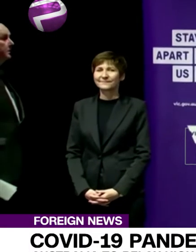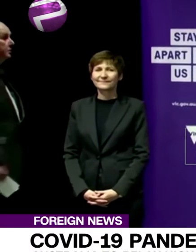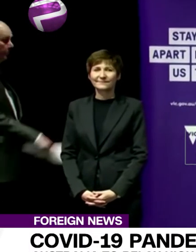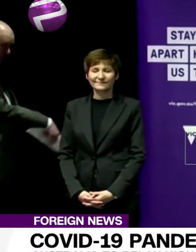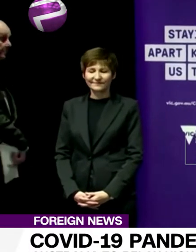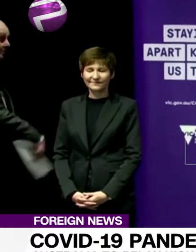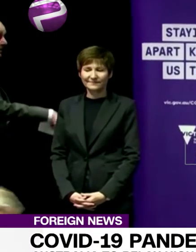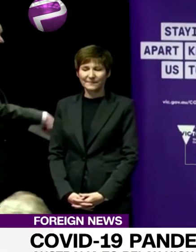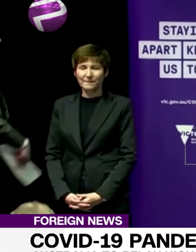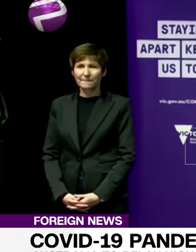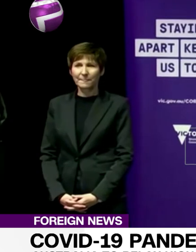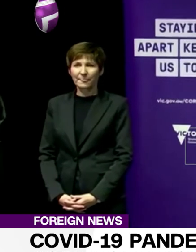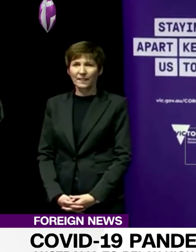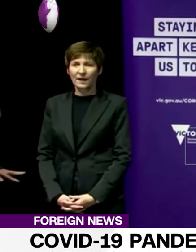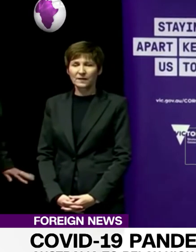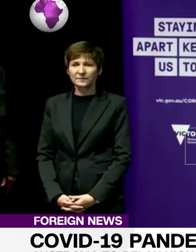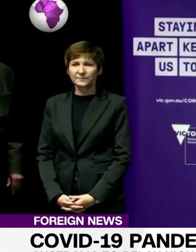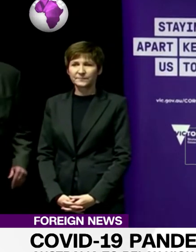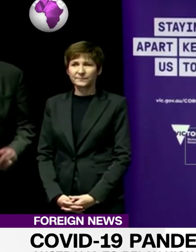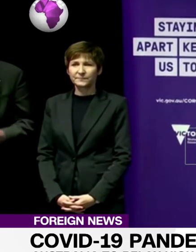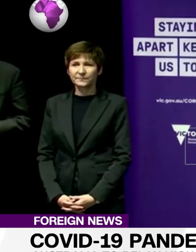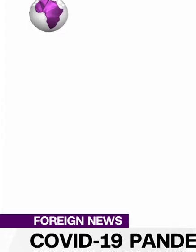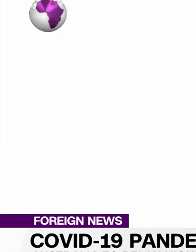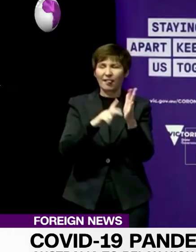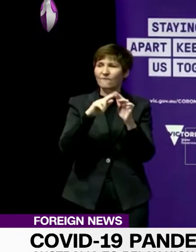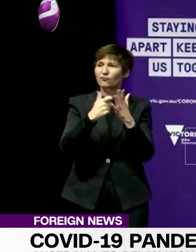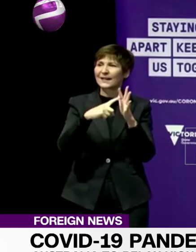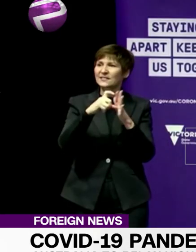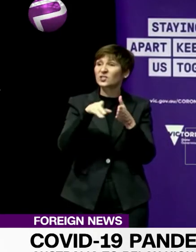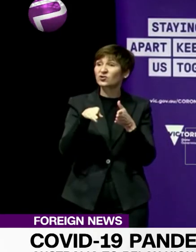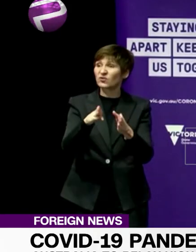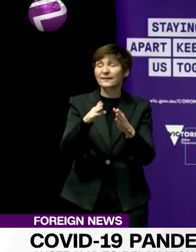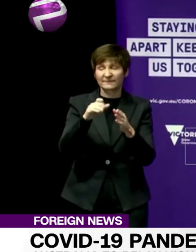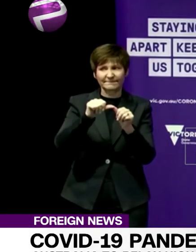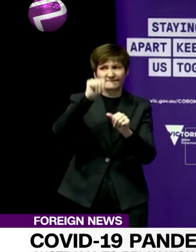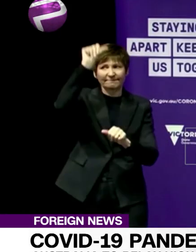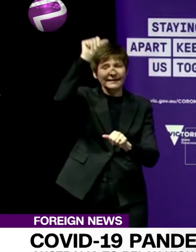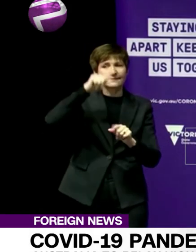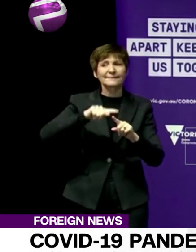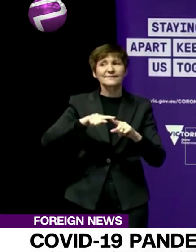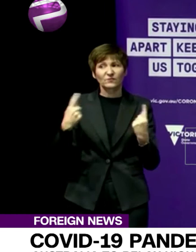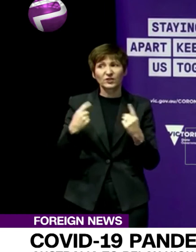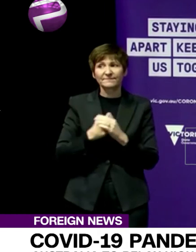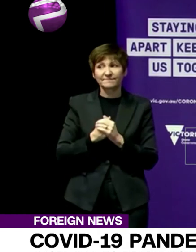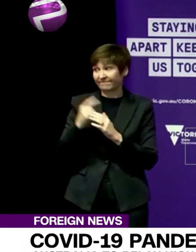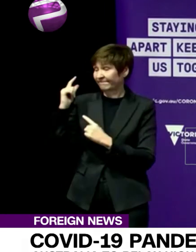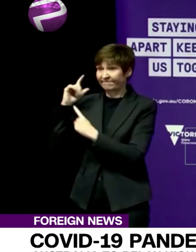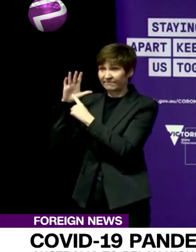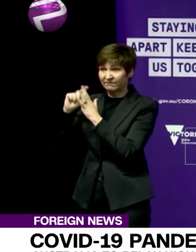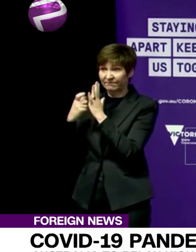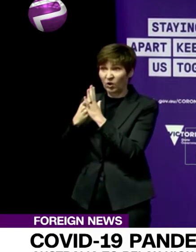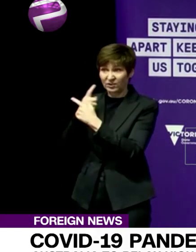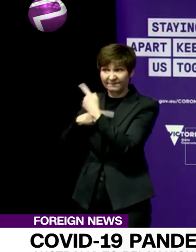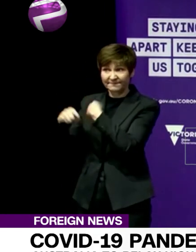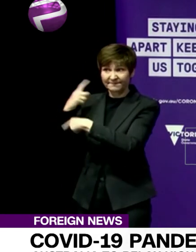days despite surging numbers of COVID-19 cases, the state premier, Daniel Andrews, said on Thursday. Victoria State